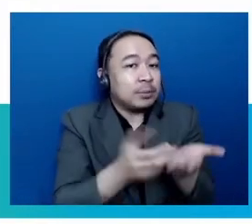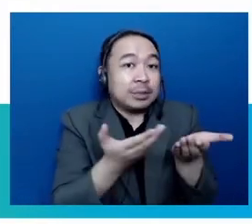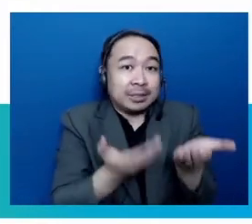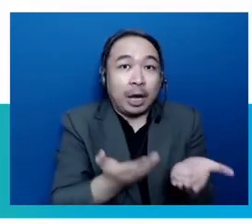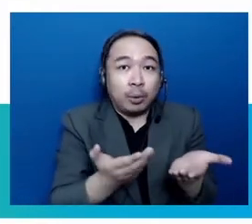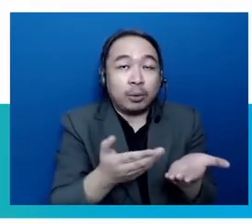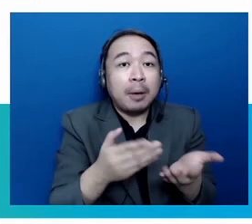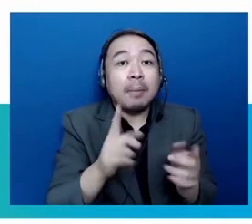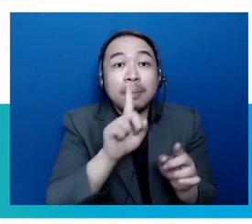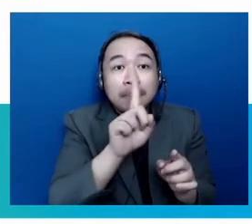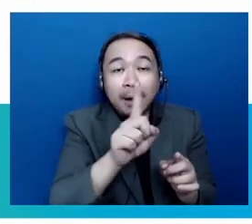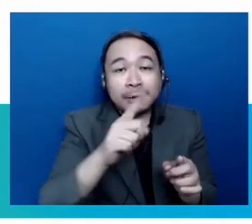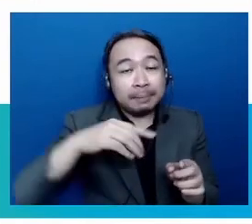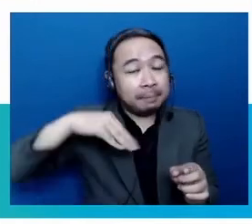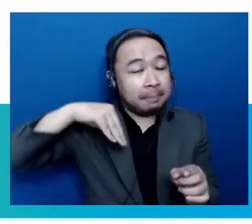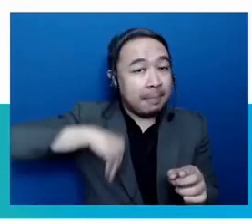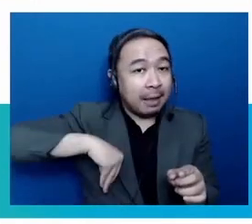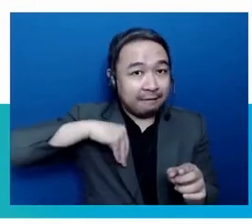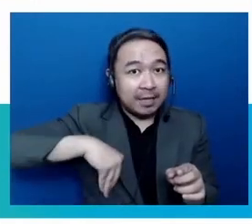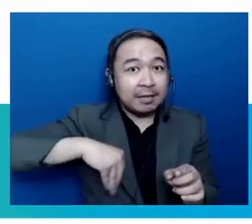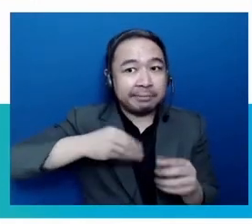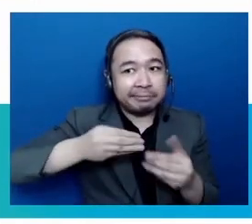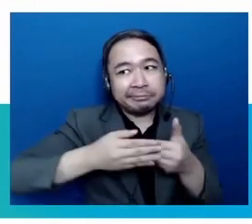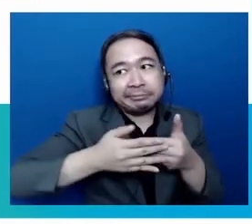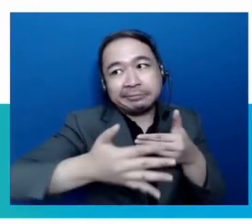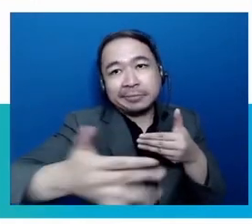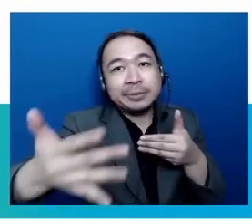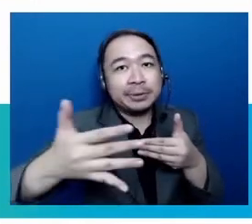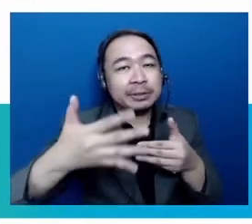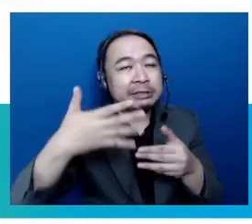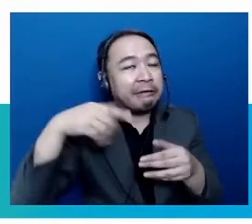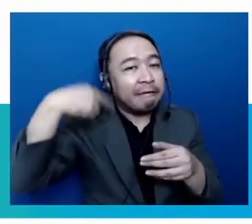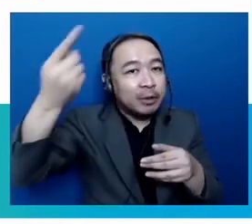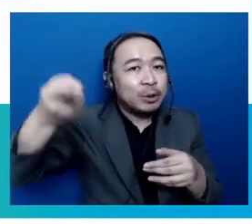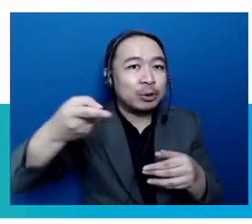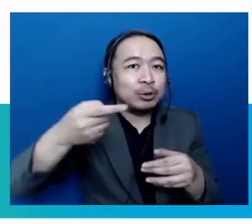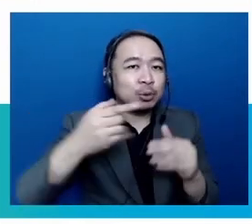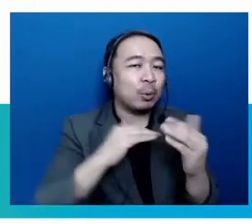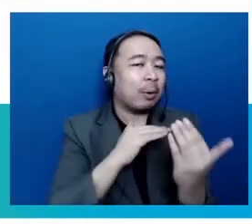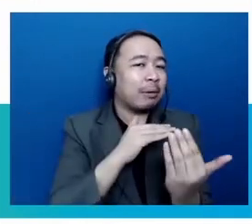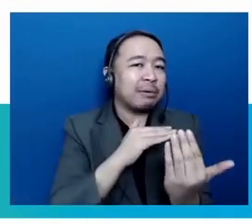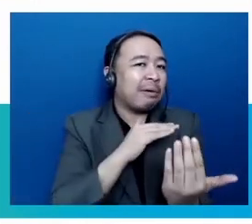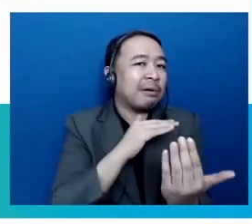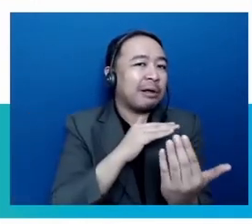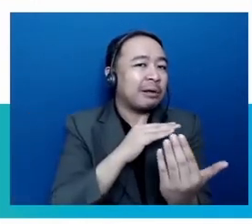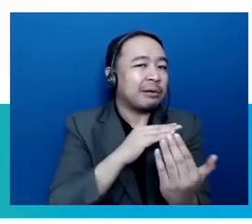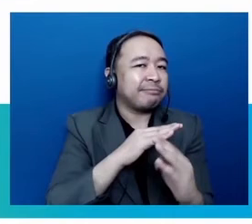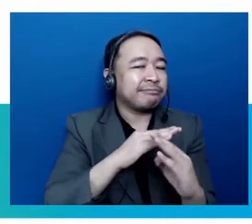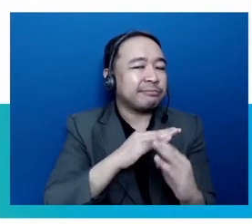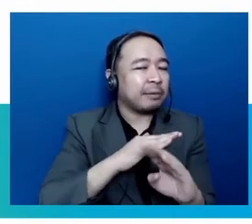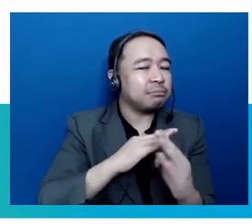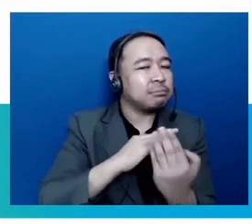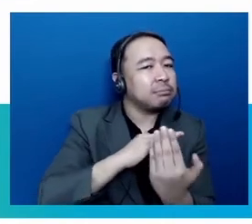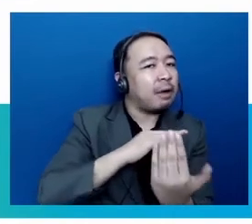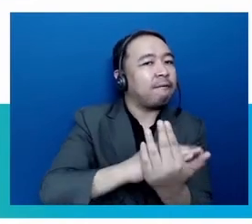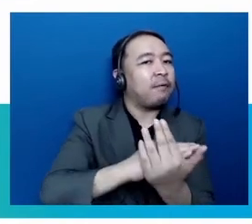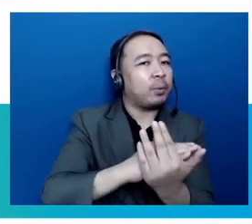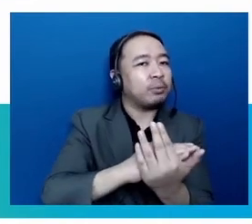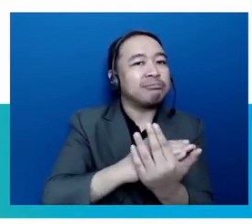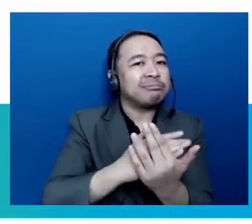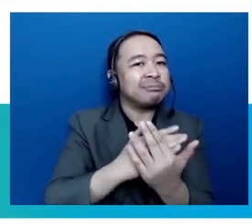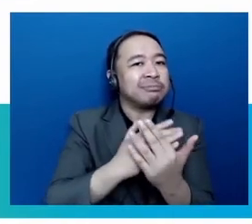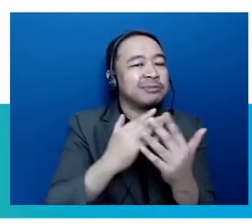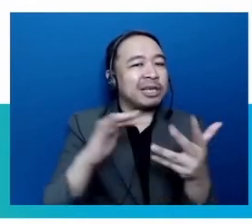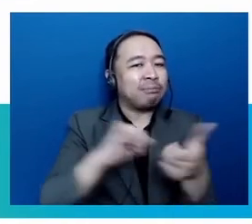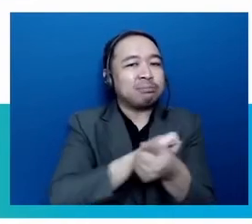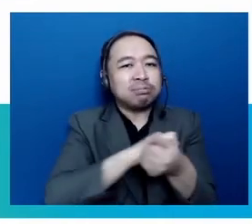for disasters, or carbon release or loss of diversity in the longer run. Now, this group of